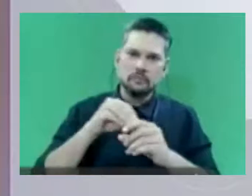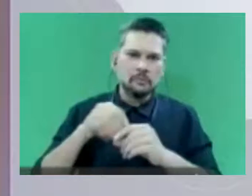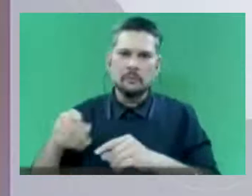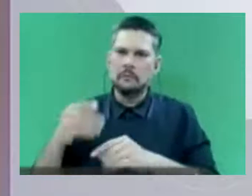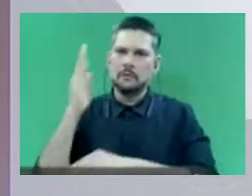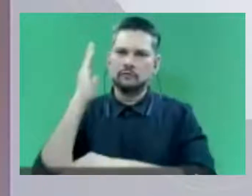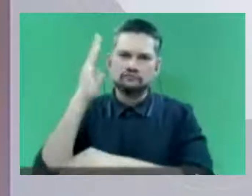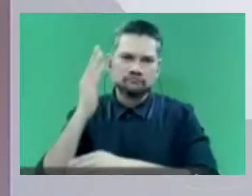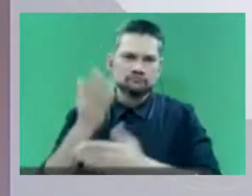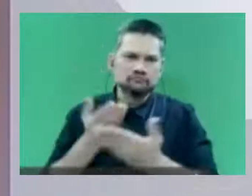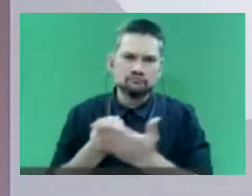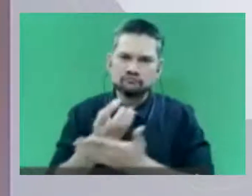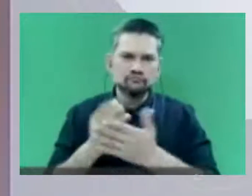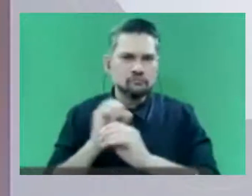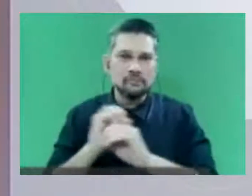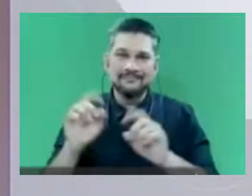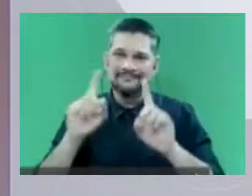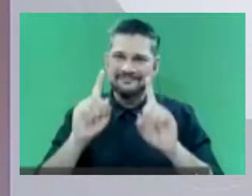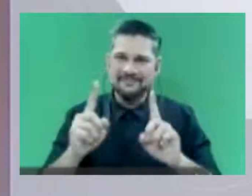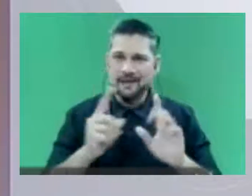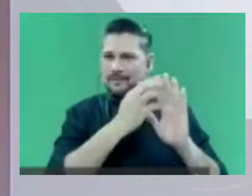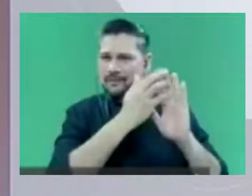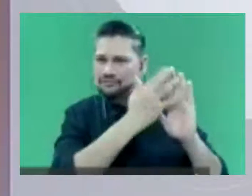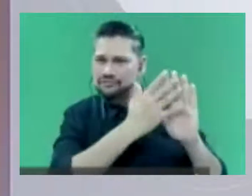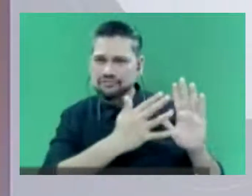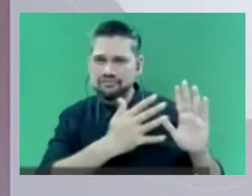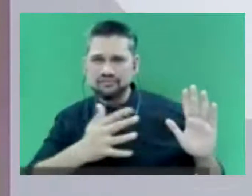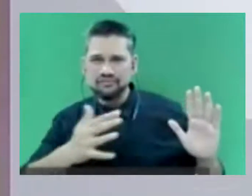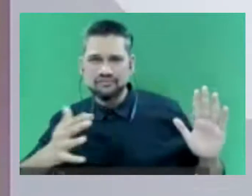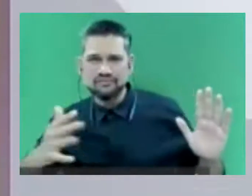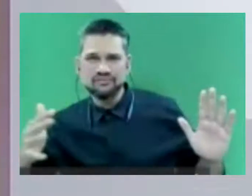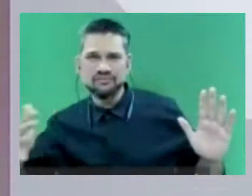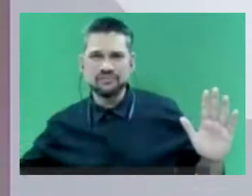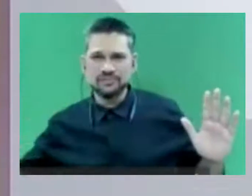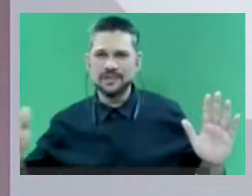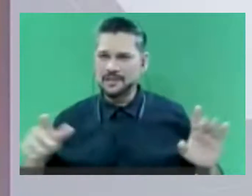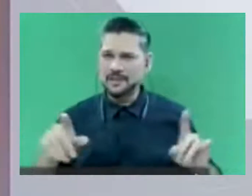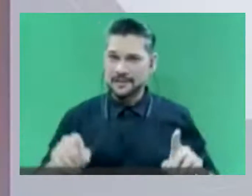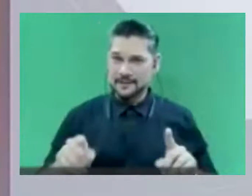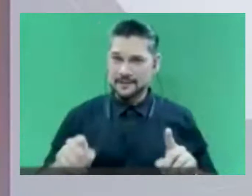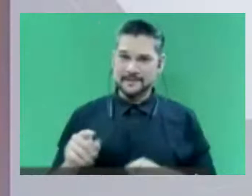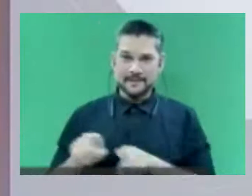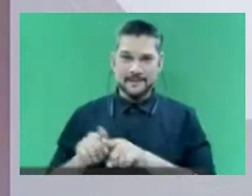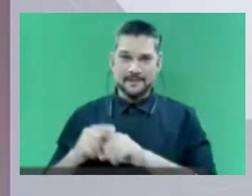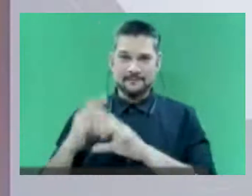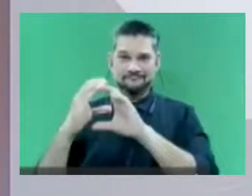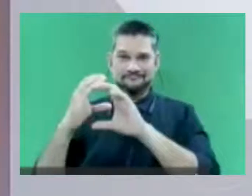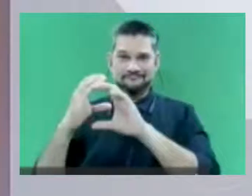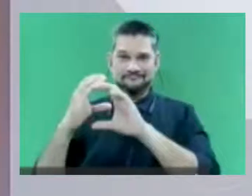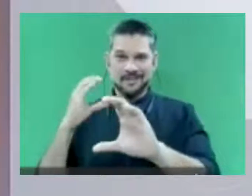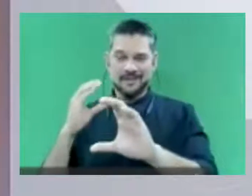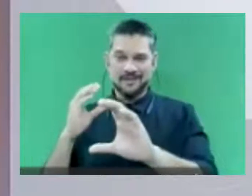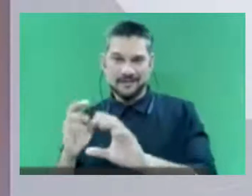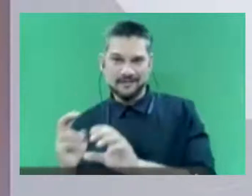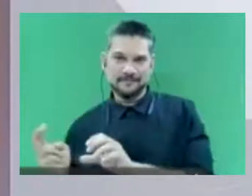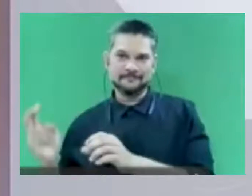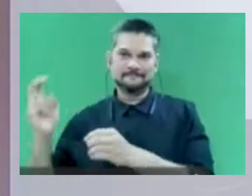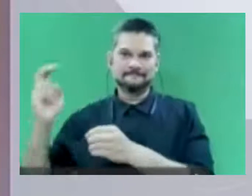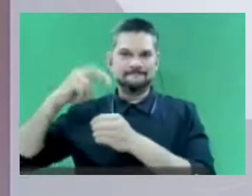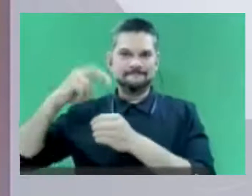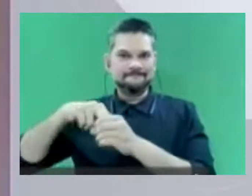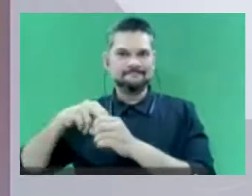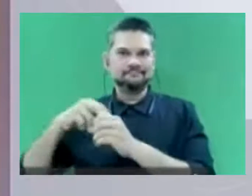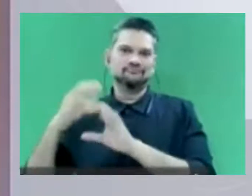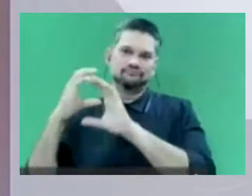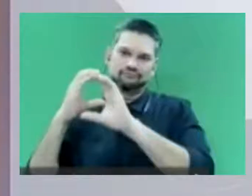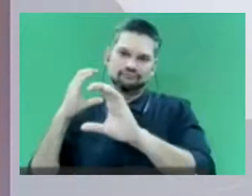throughout the entire process, right? It starts from the time they board the bus all the way to coming out